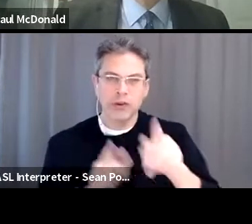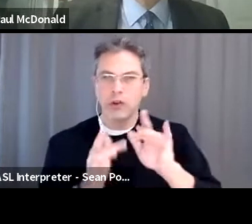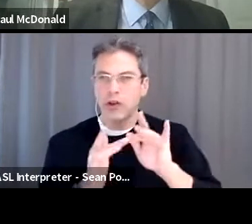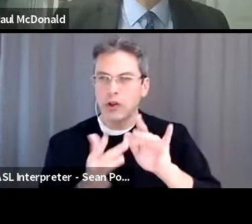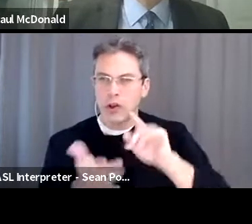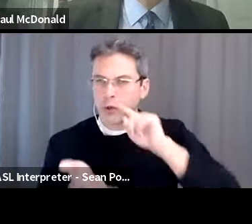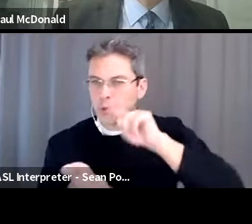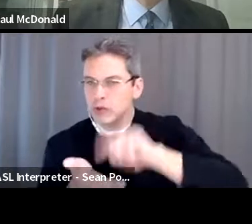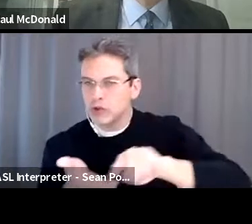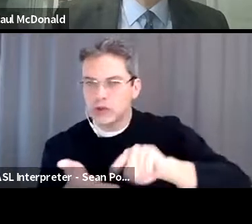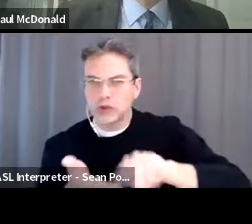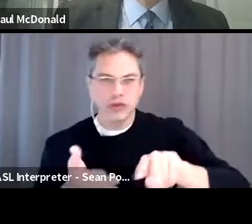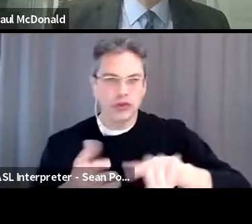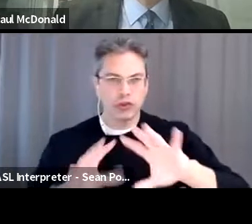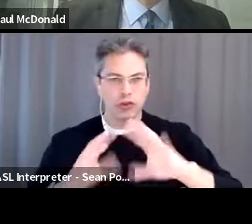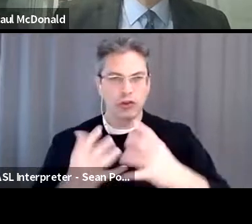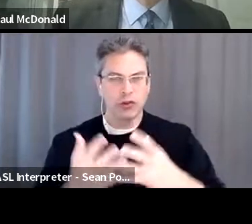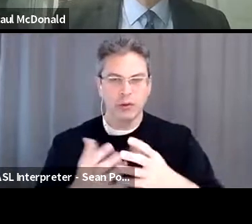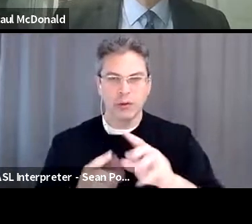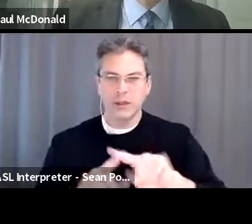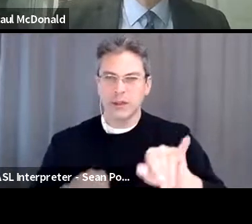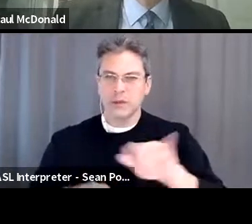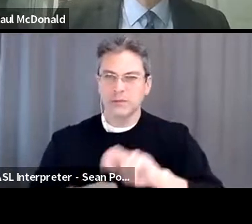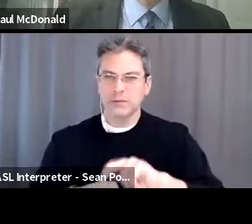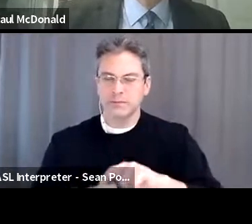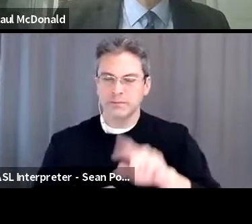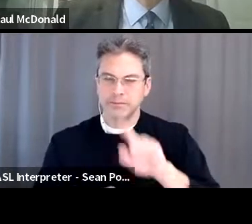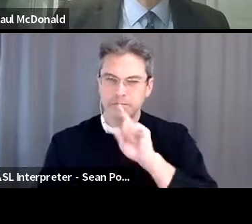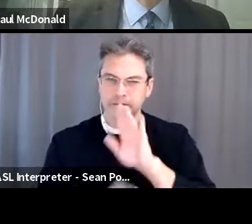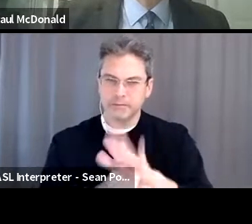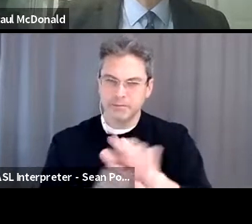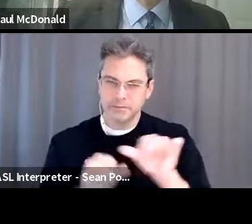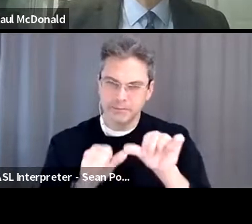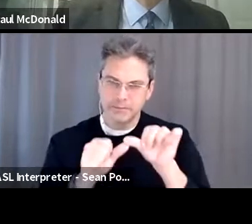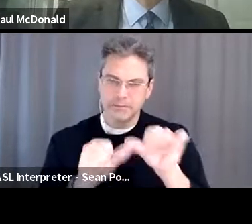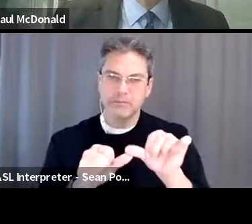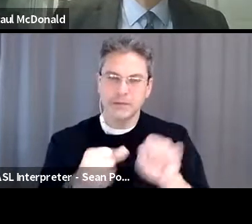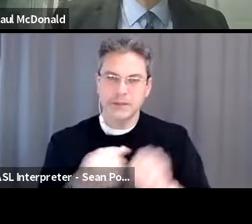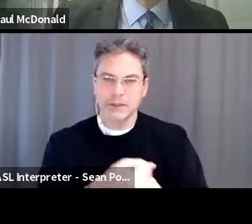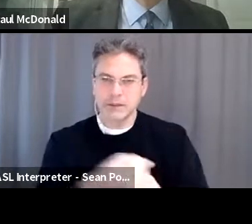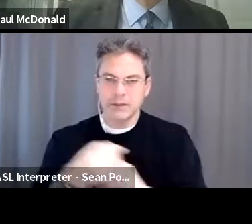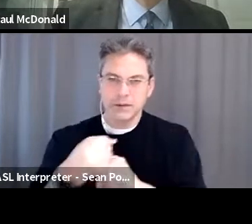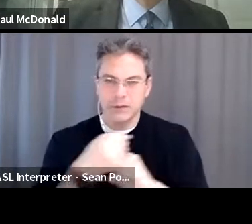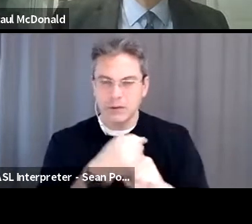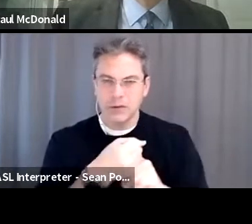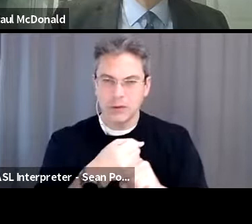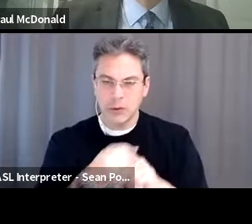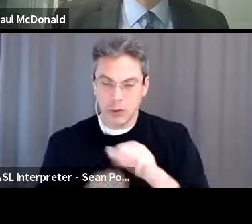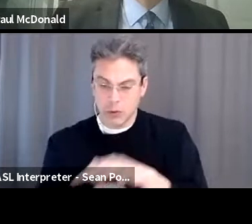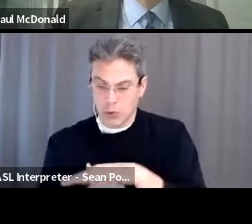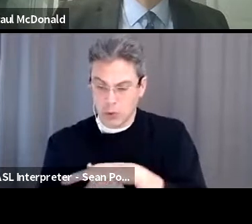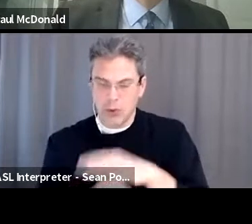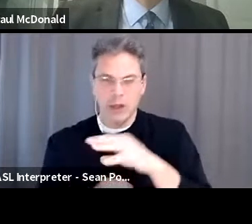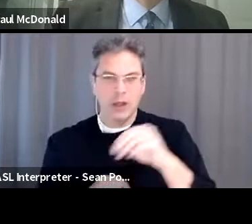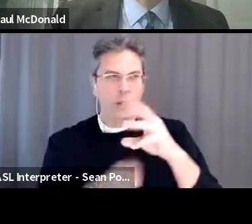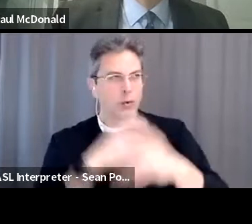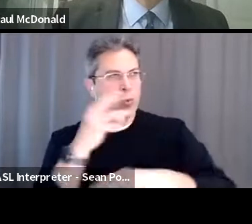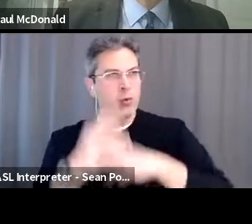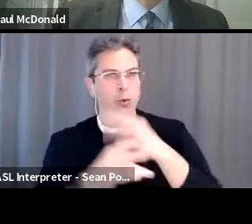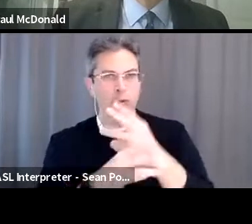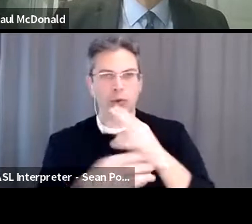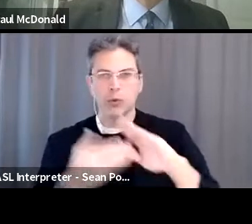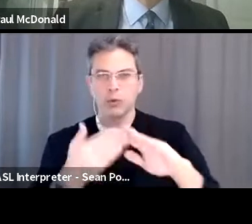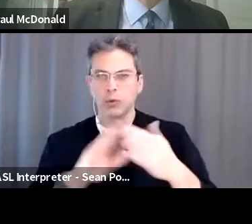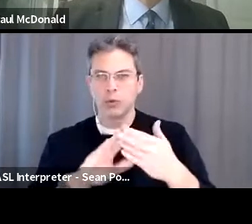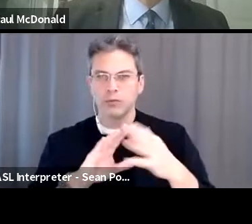remained unwavering in their commitment to supporting each other and the local and global communities that we serve.